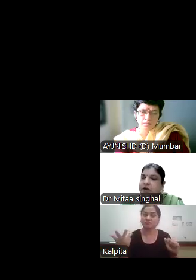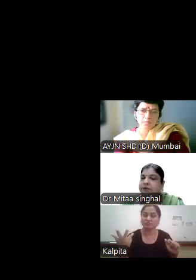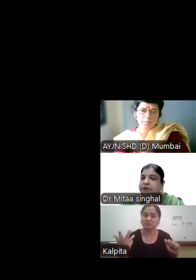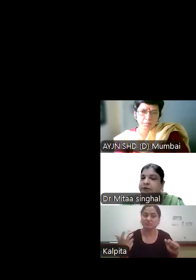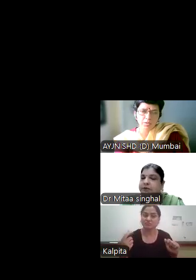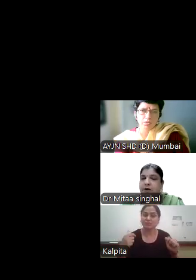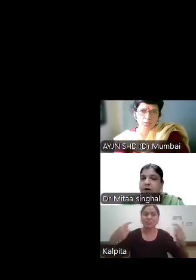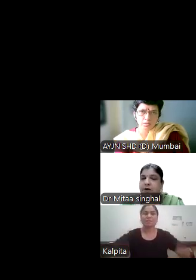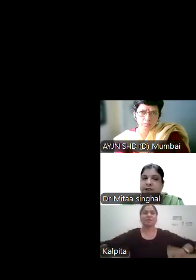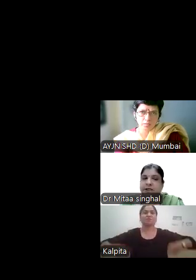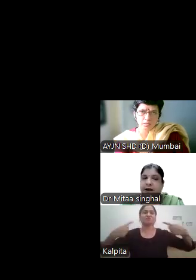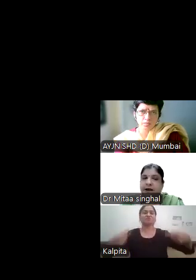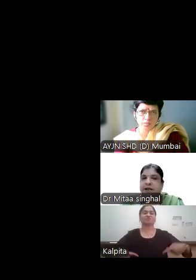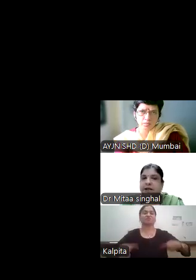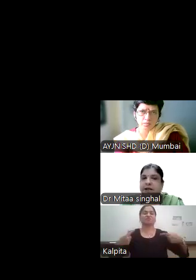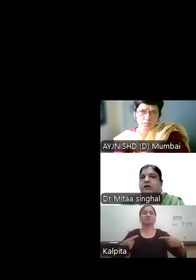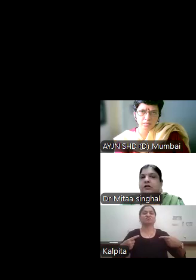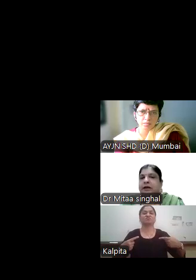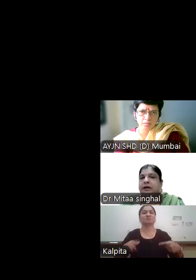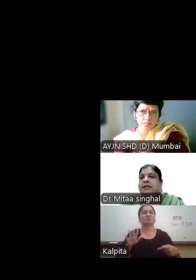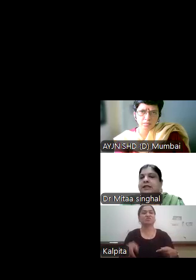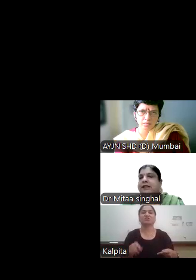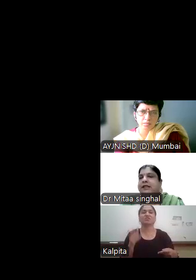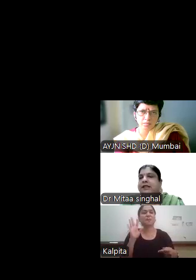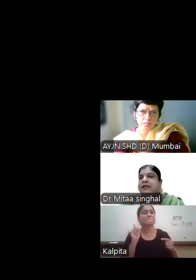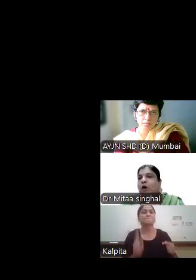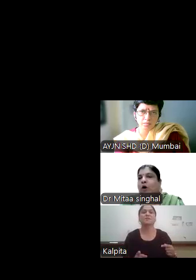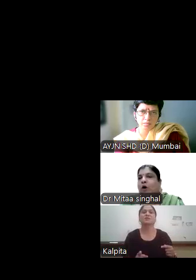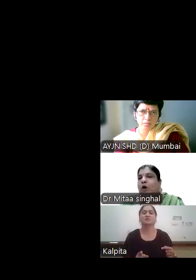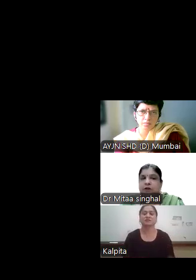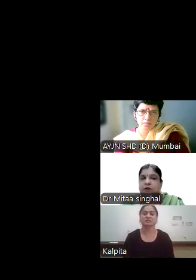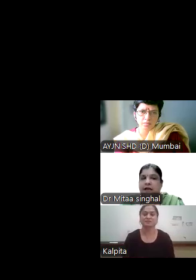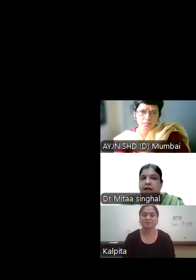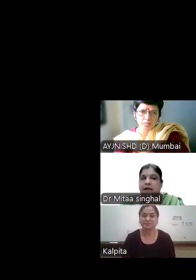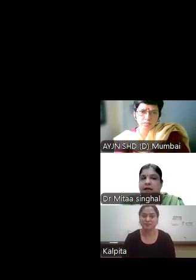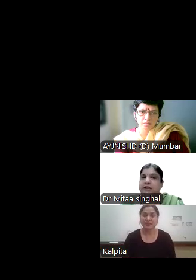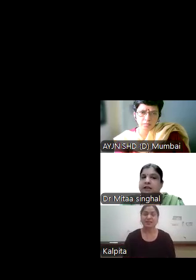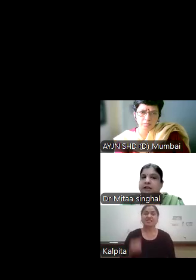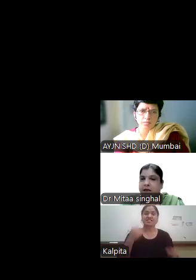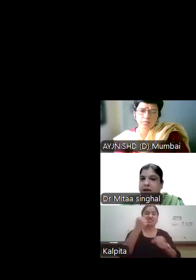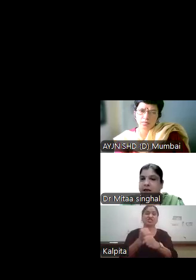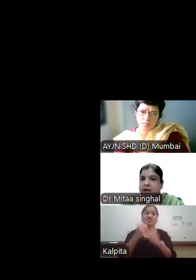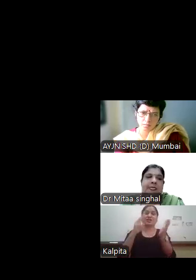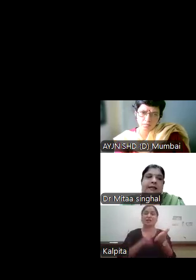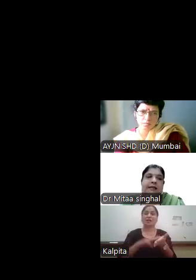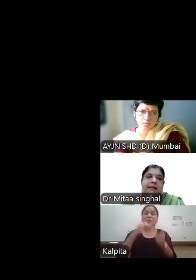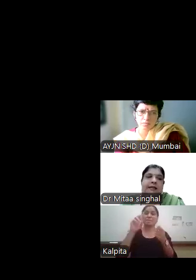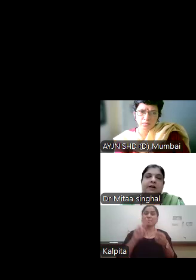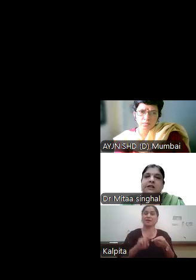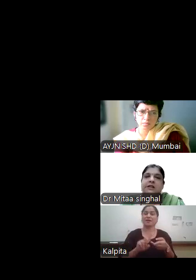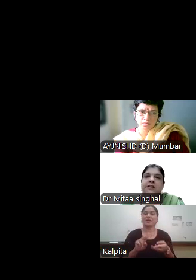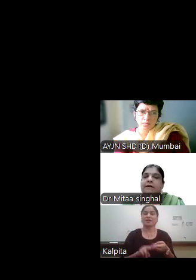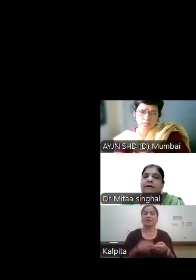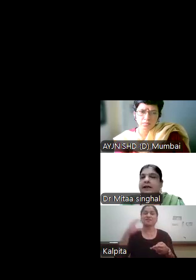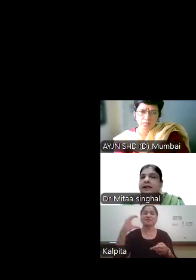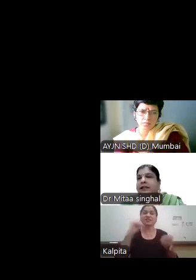totally dependent in all his activity. So GNFCS is a commonly used scale with cerebral palsy. Then we